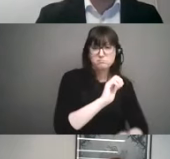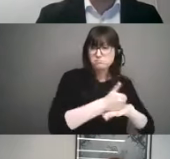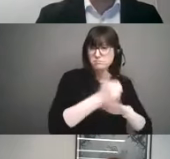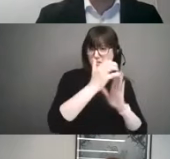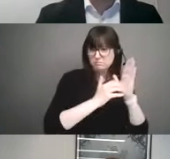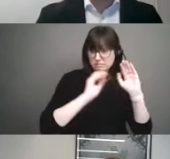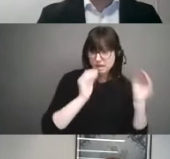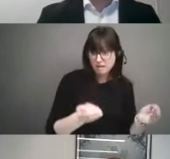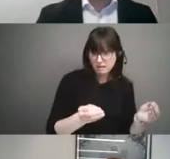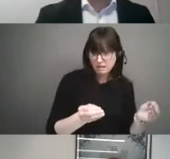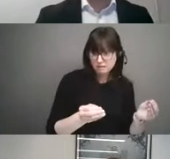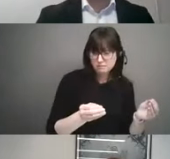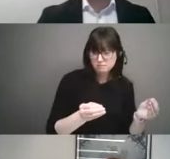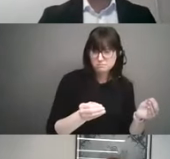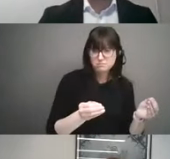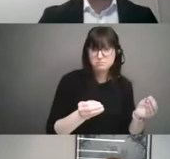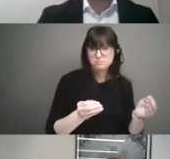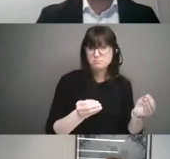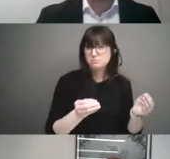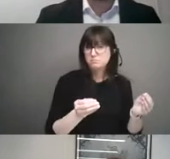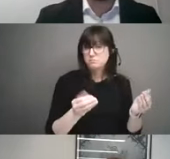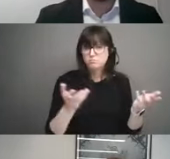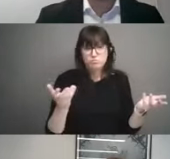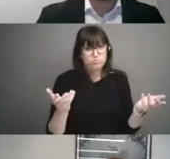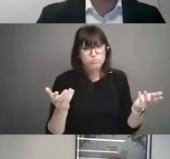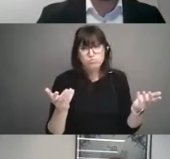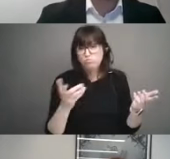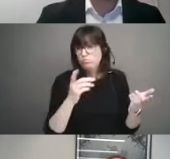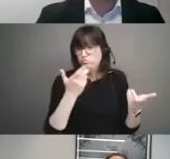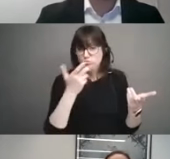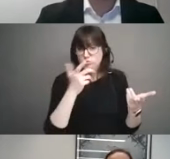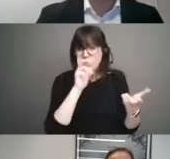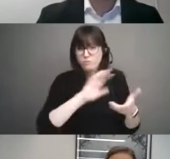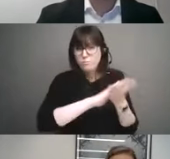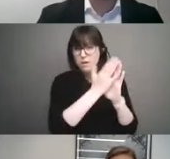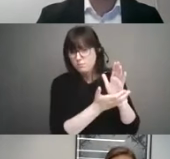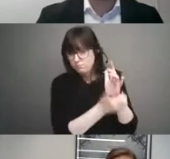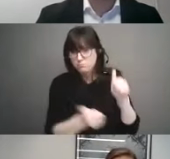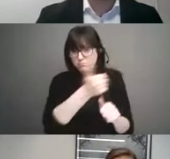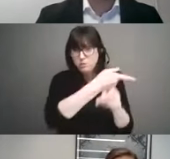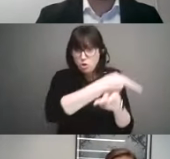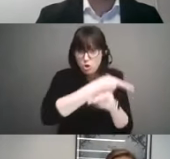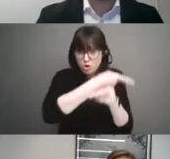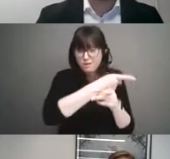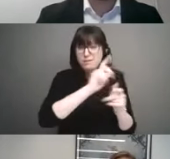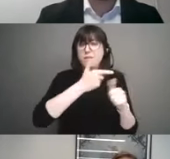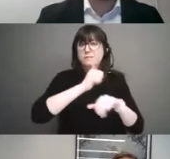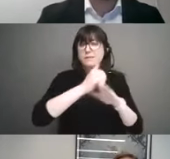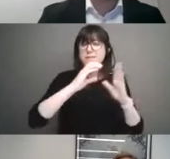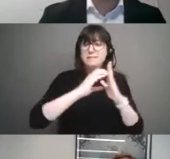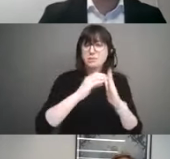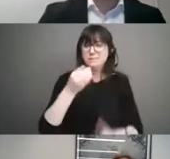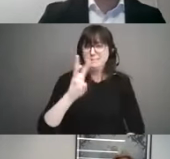and there is no interest in making a guardianship application, to have what's called a Section 16